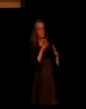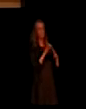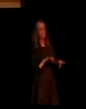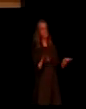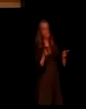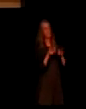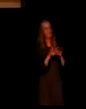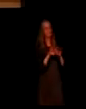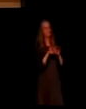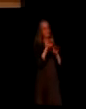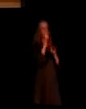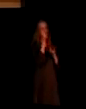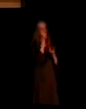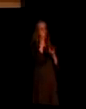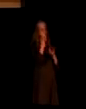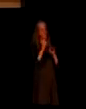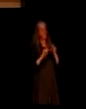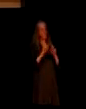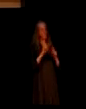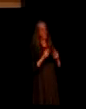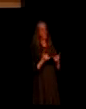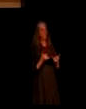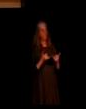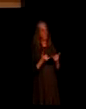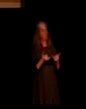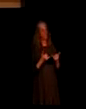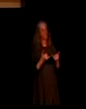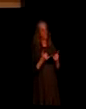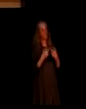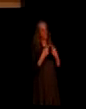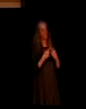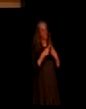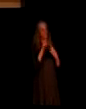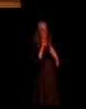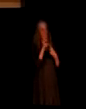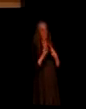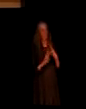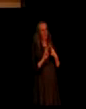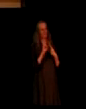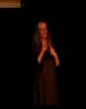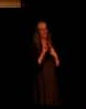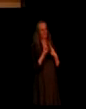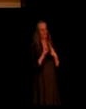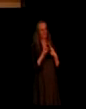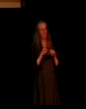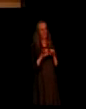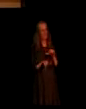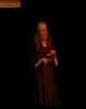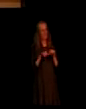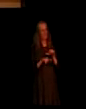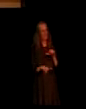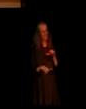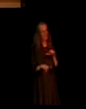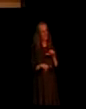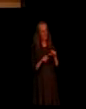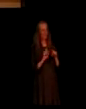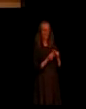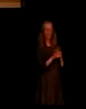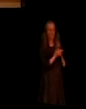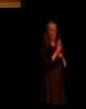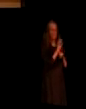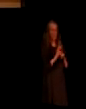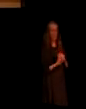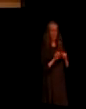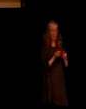critical theoretical question in climate stabilization. And of course, the other half of it is what would